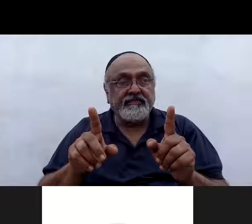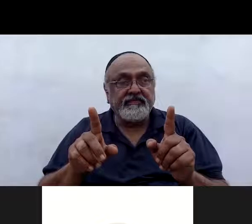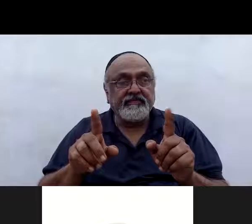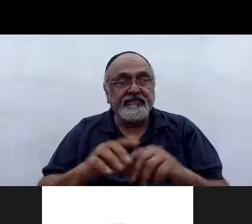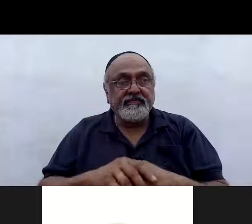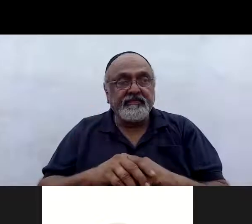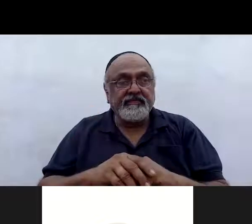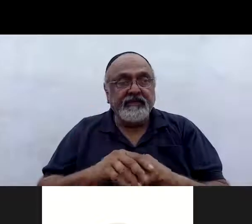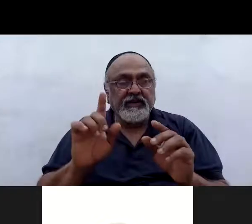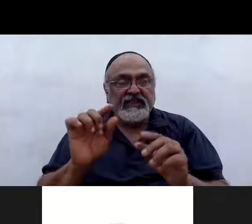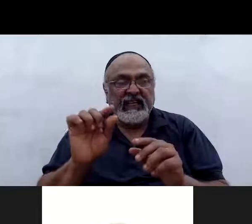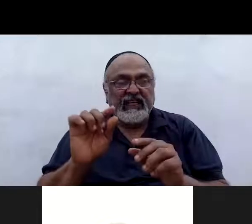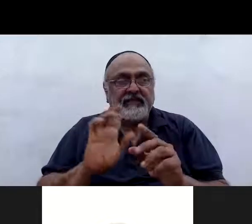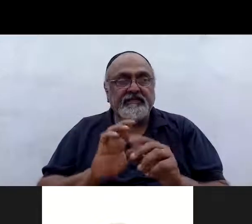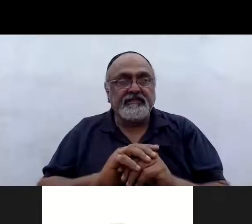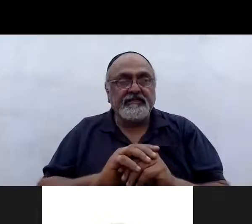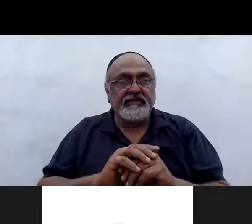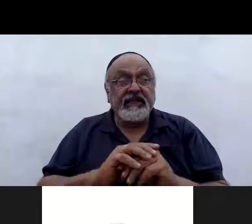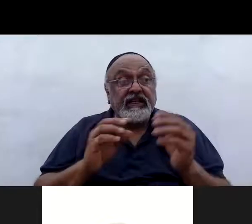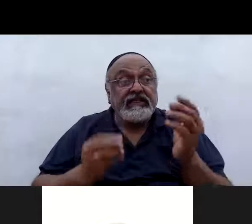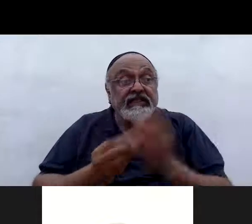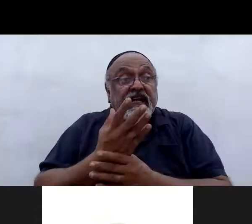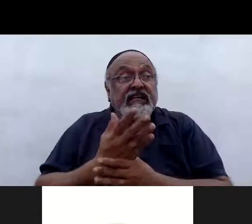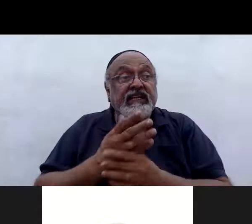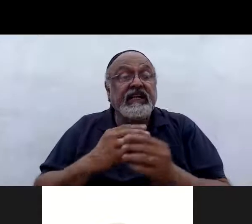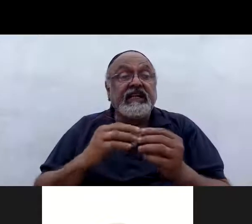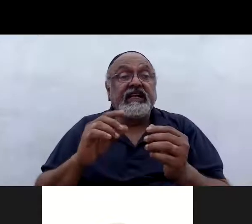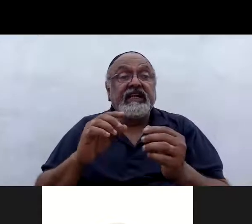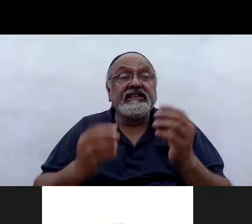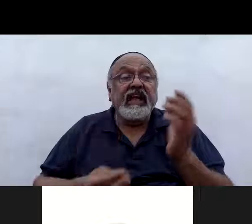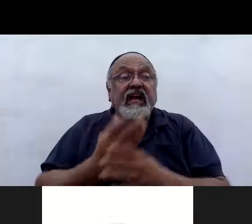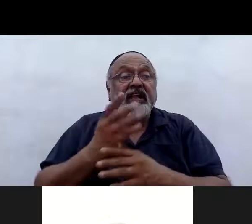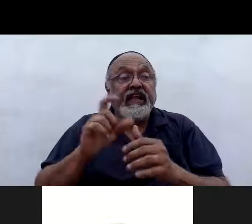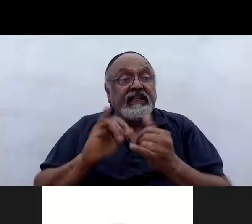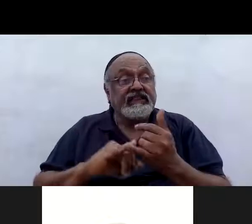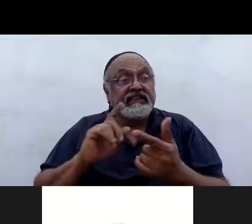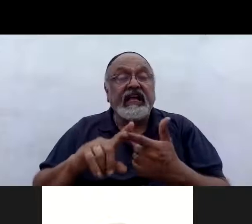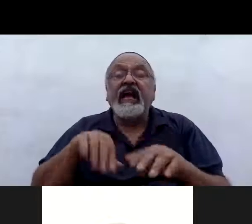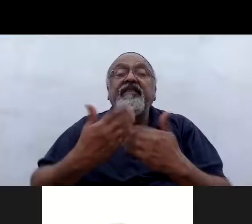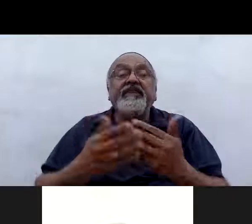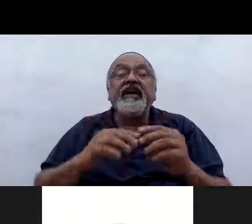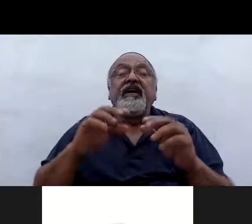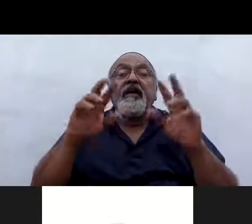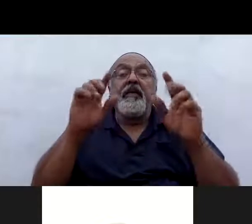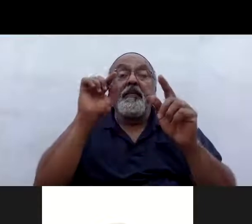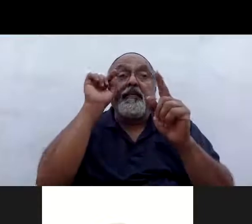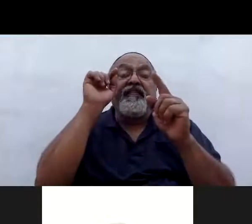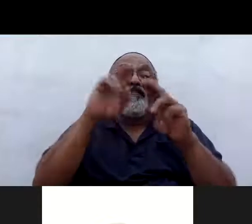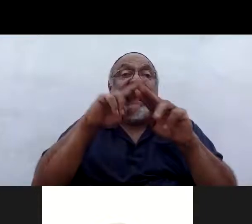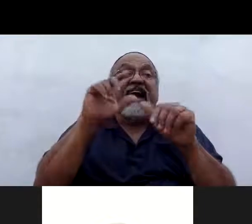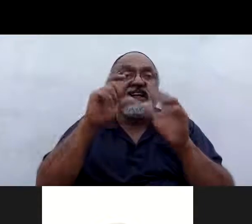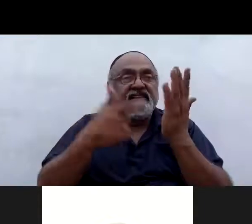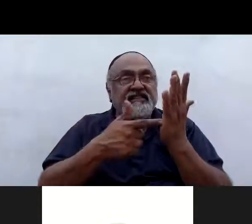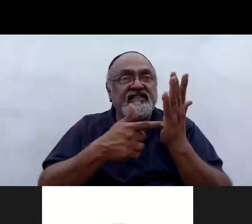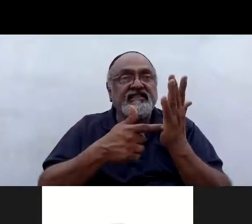just a second. In the beginning of the case itself, after the facts are over, they have summarized